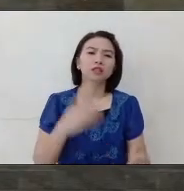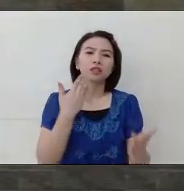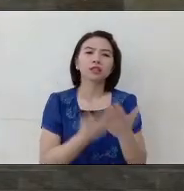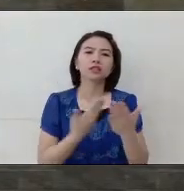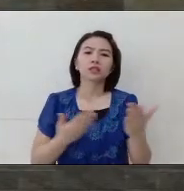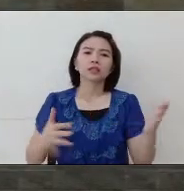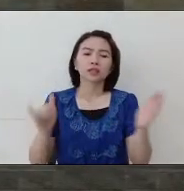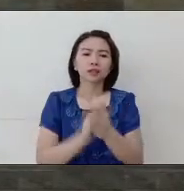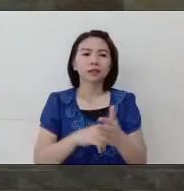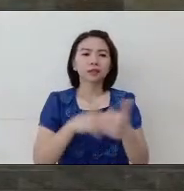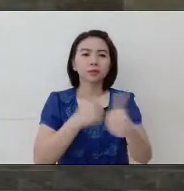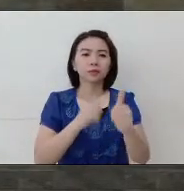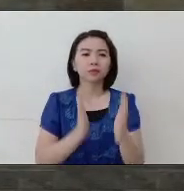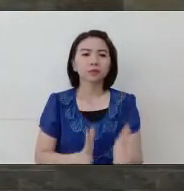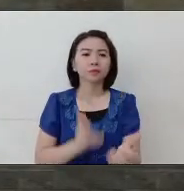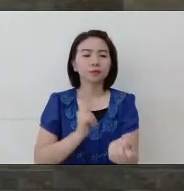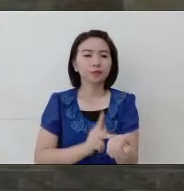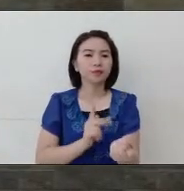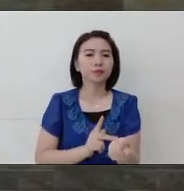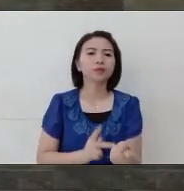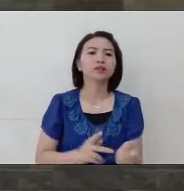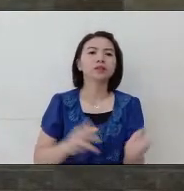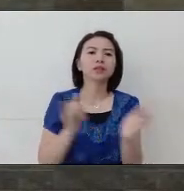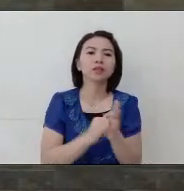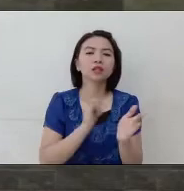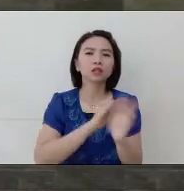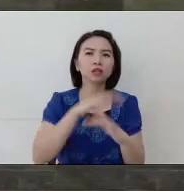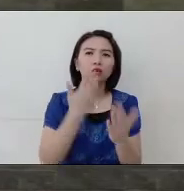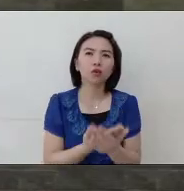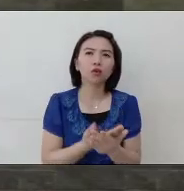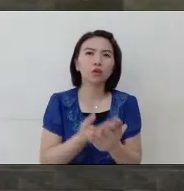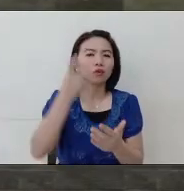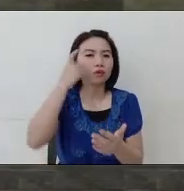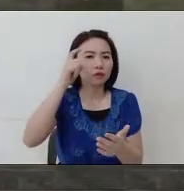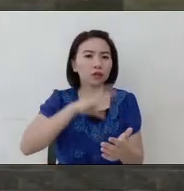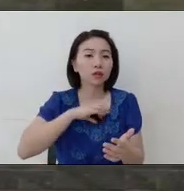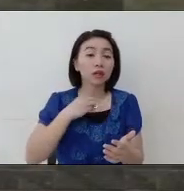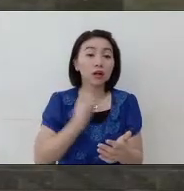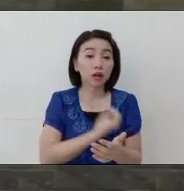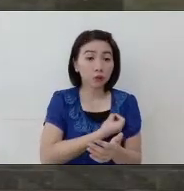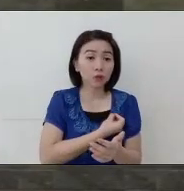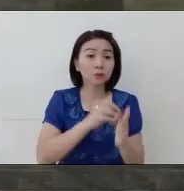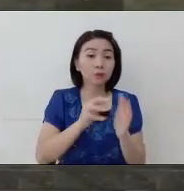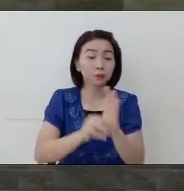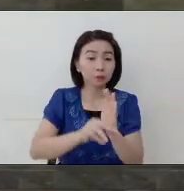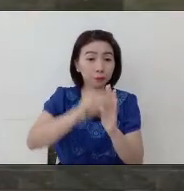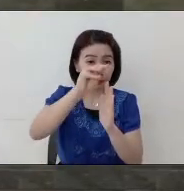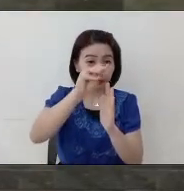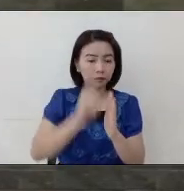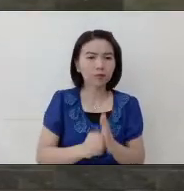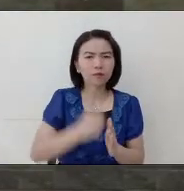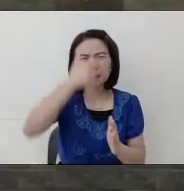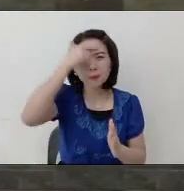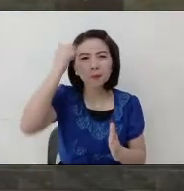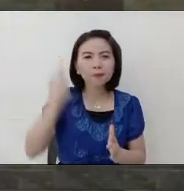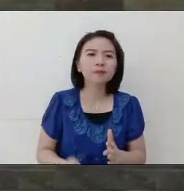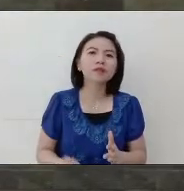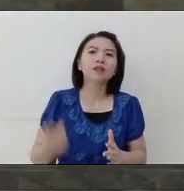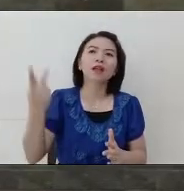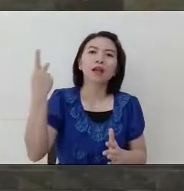ikamamature natin. Bakit sinabi ni Paul yan? Because there is something, the opposite of it is